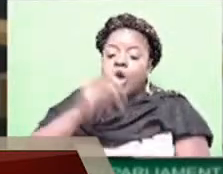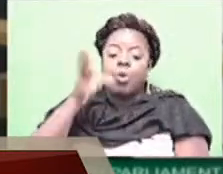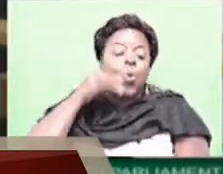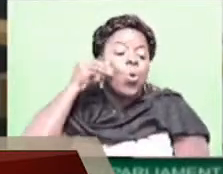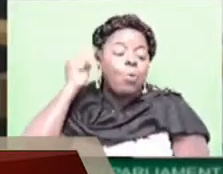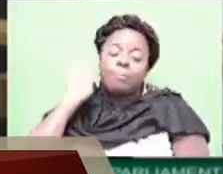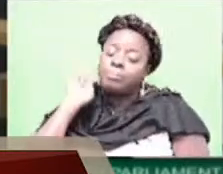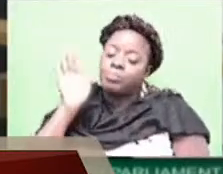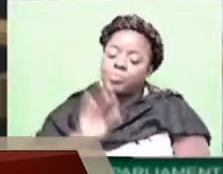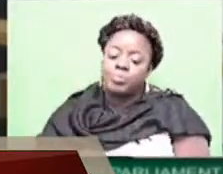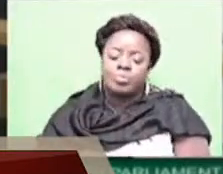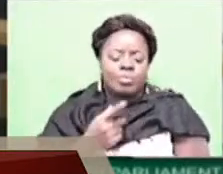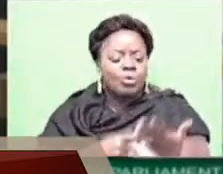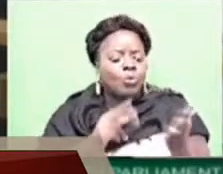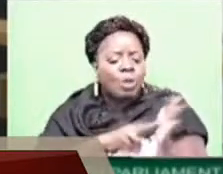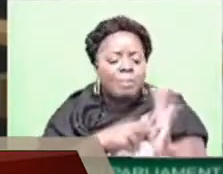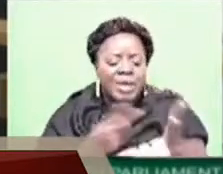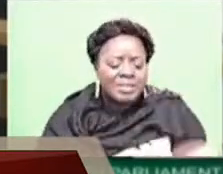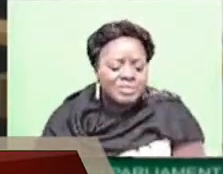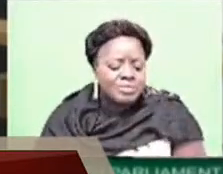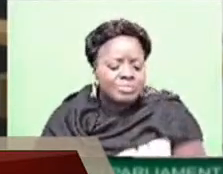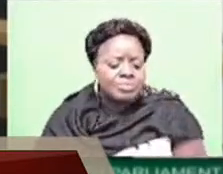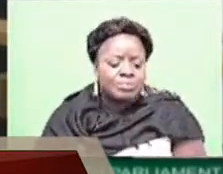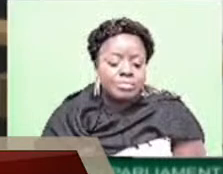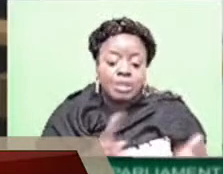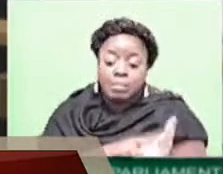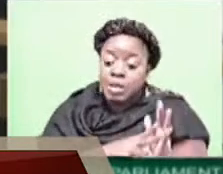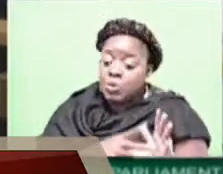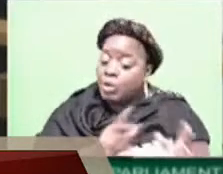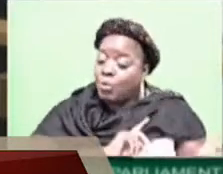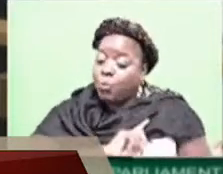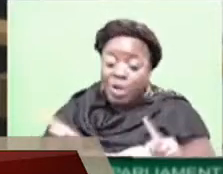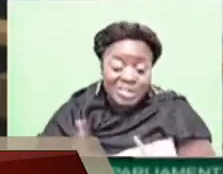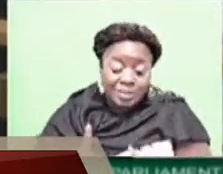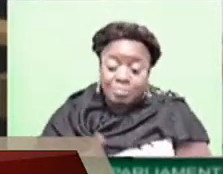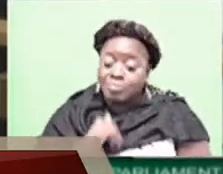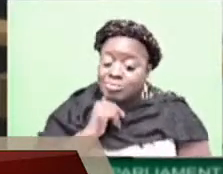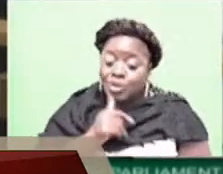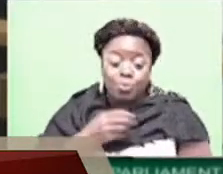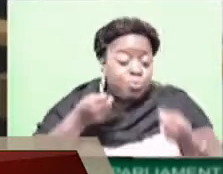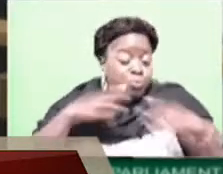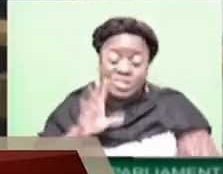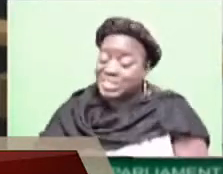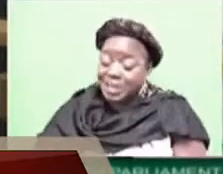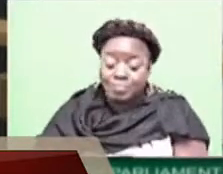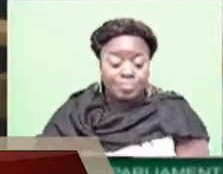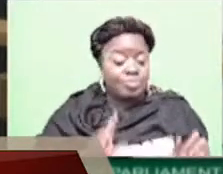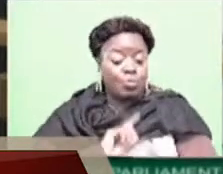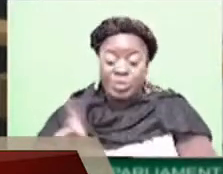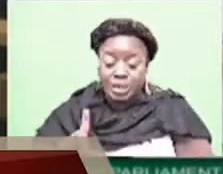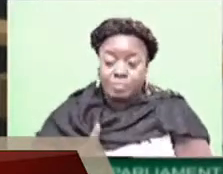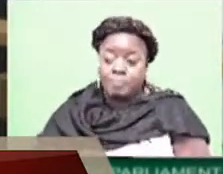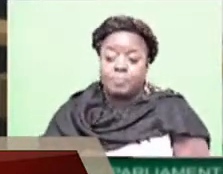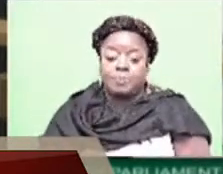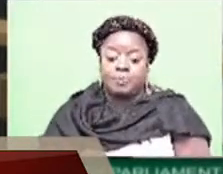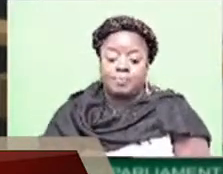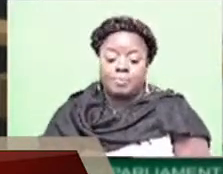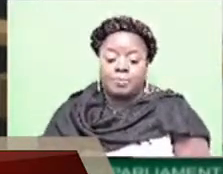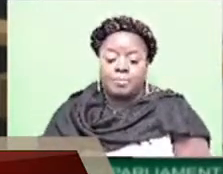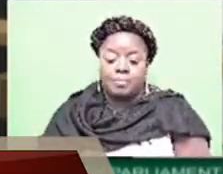It tells us that we have to act swiftly, we have to act certainly, and we must